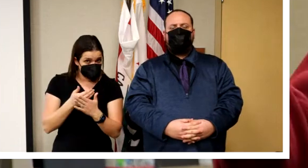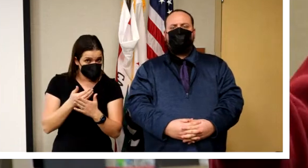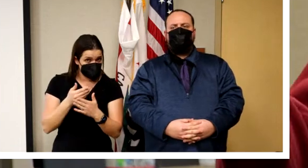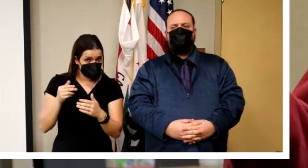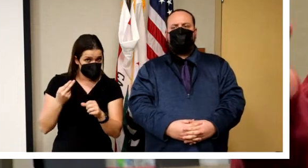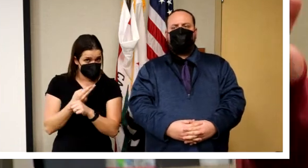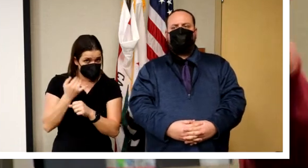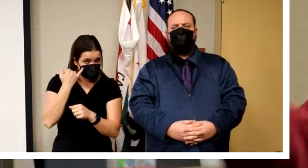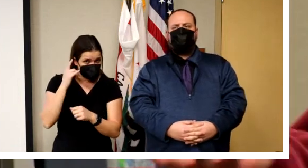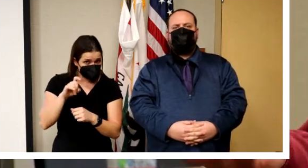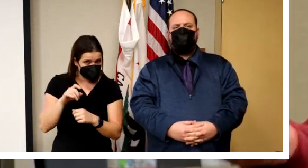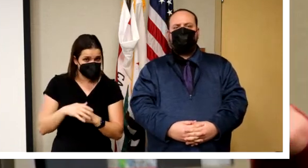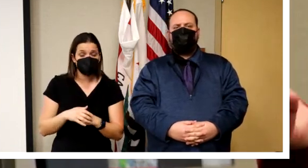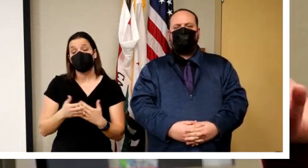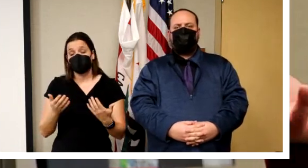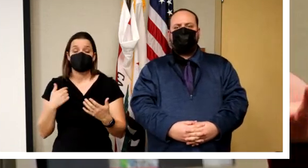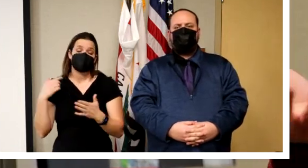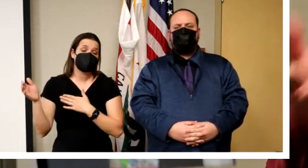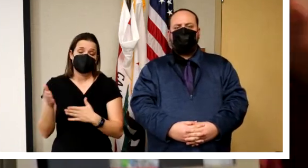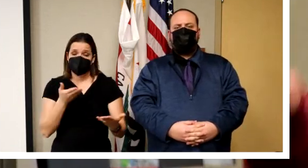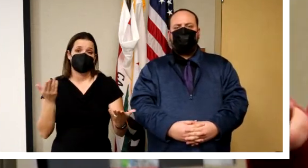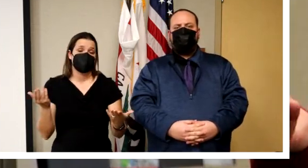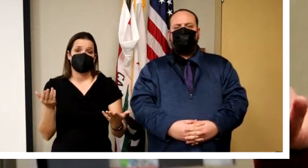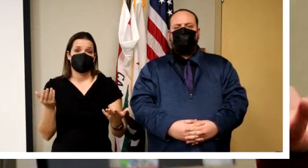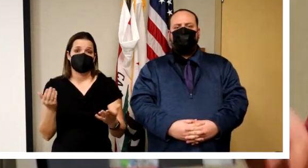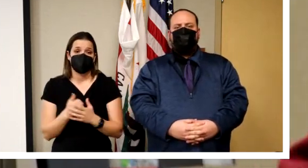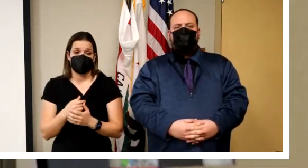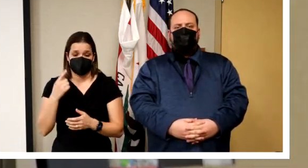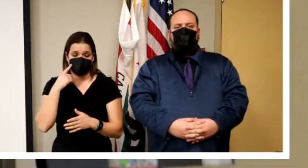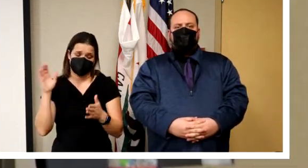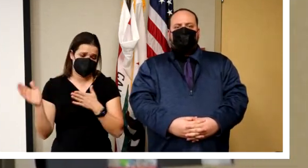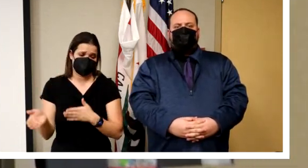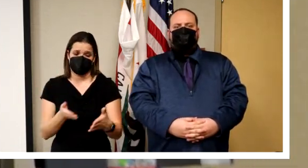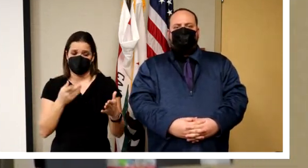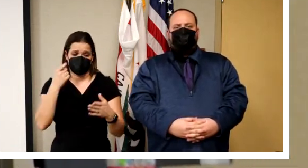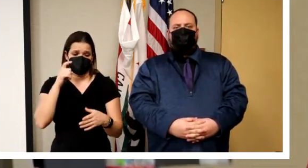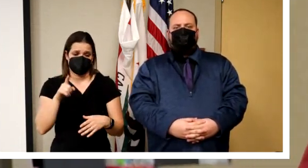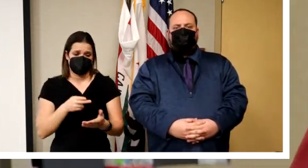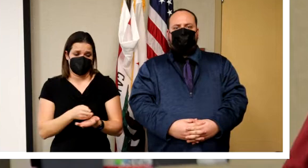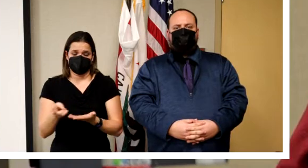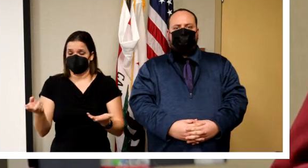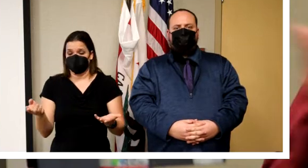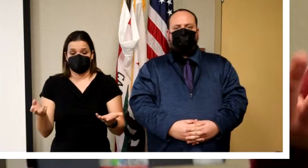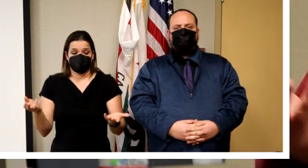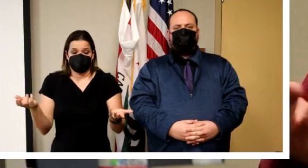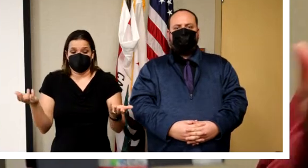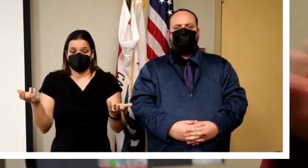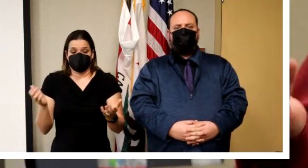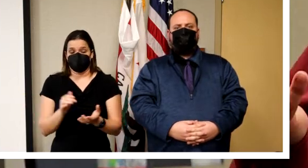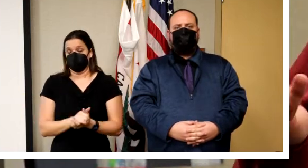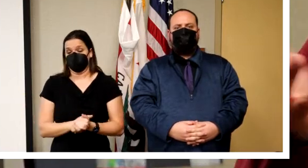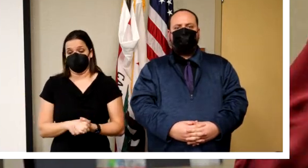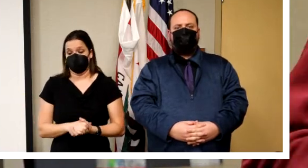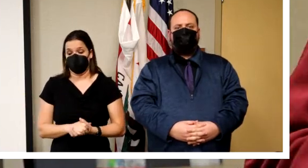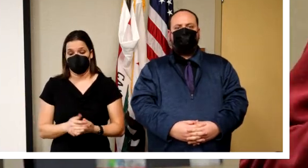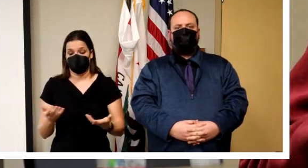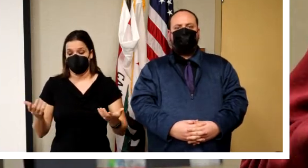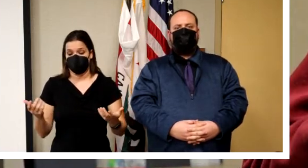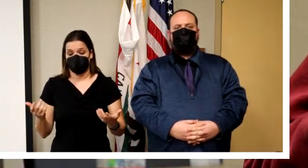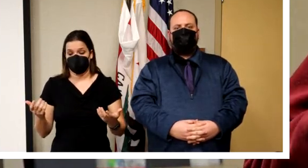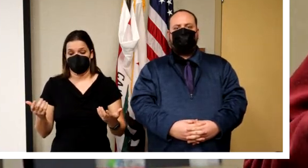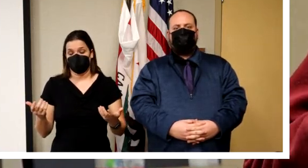you kind of either have to plan for it or not, and I think you have to plan for it because the reality is that if look,